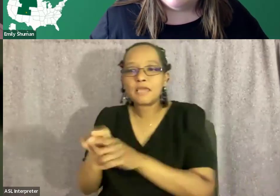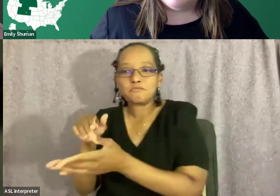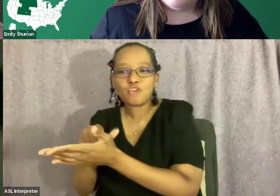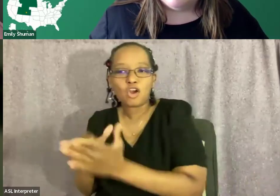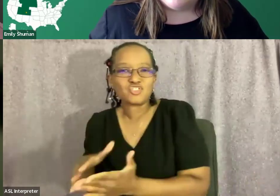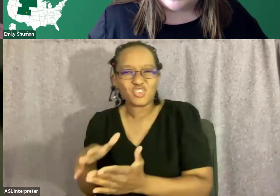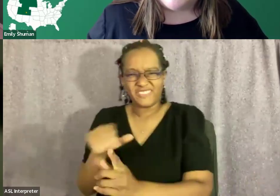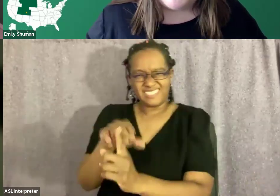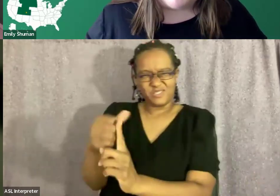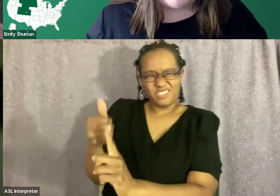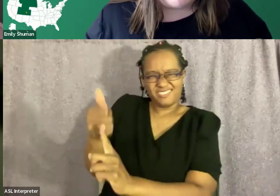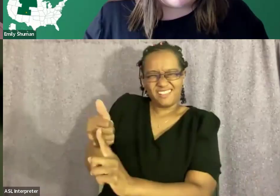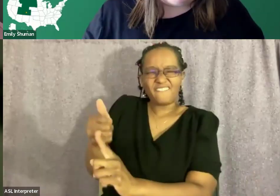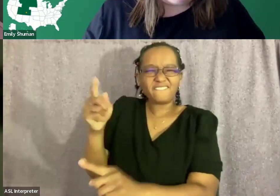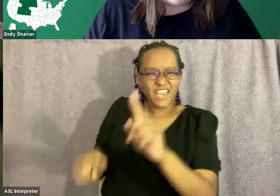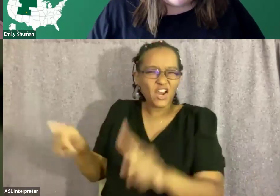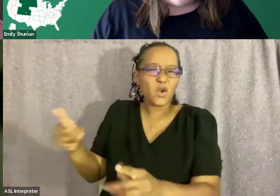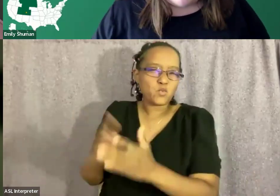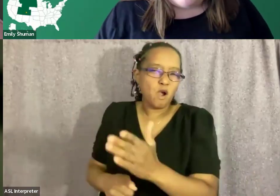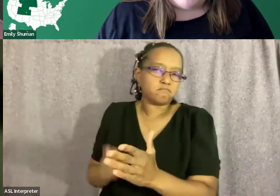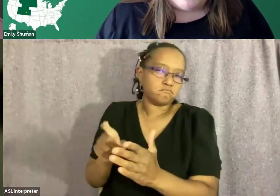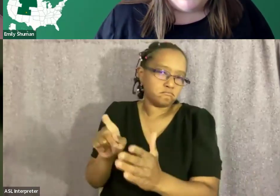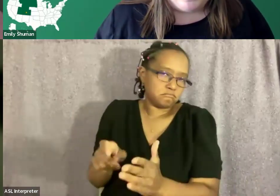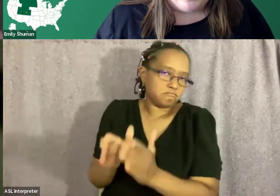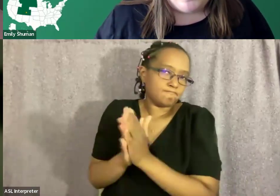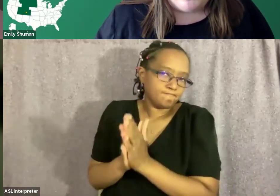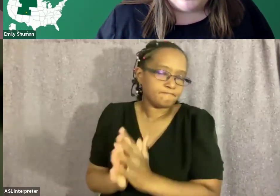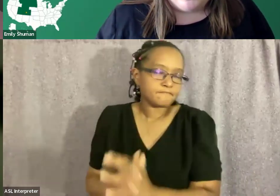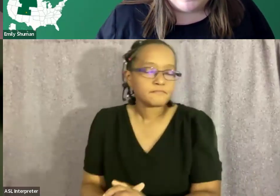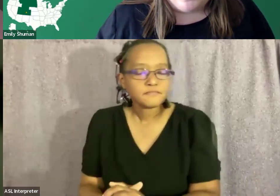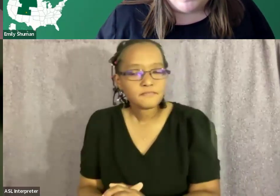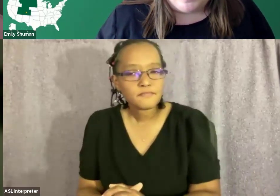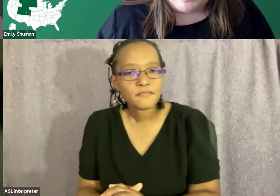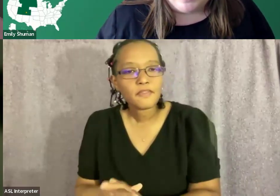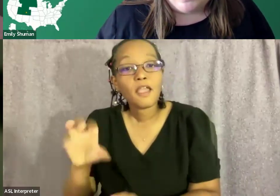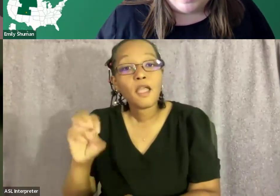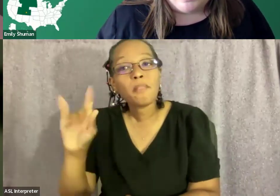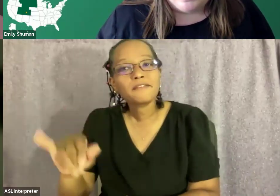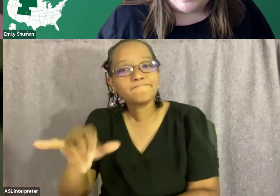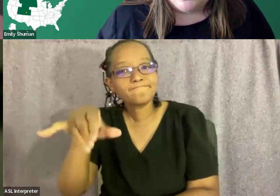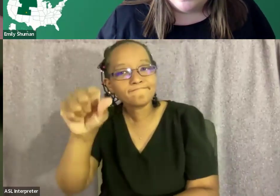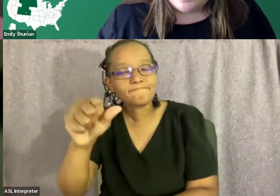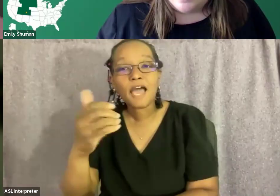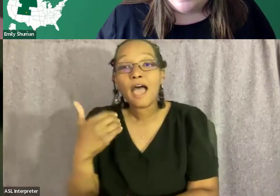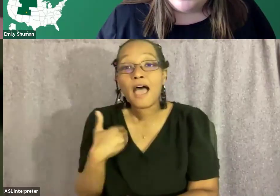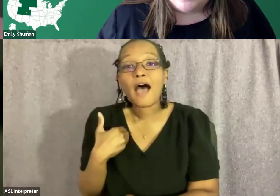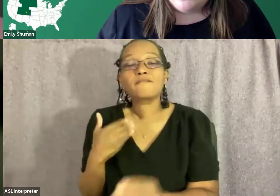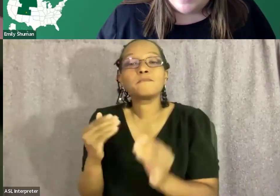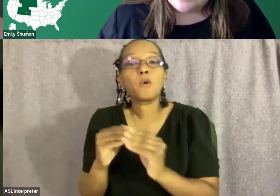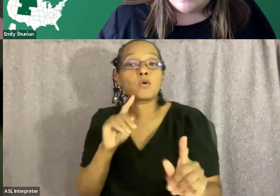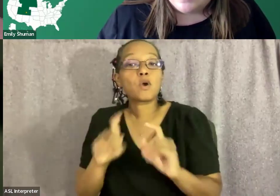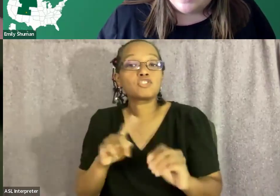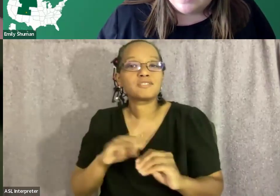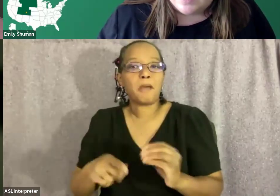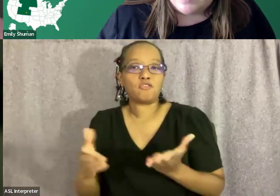situations. Yeah, absolutely. All right, and then we got a couple of service animal questions for you. So can